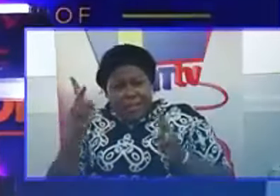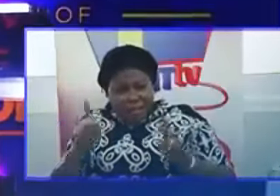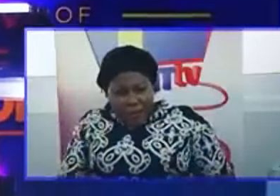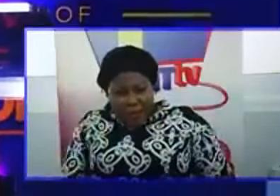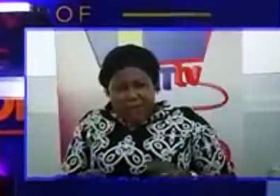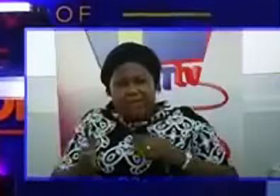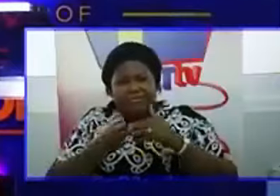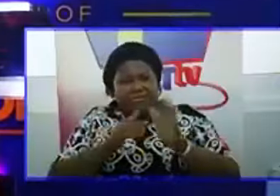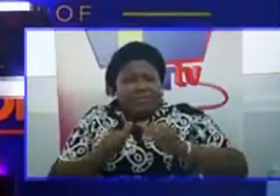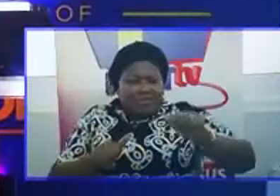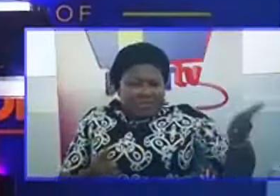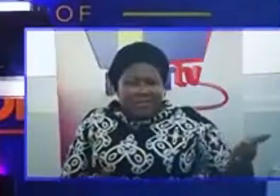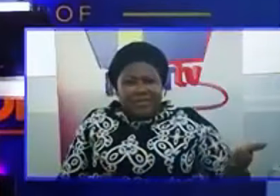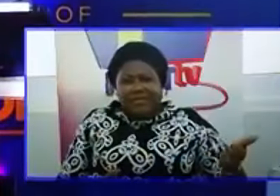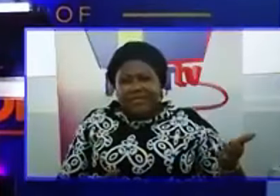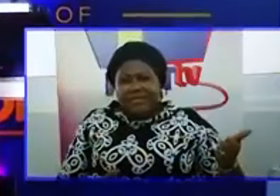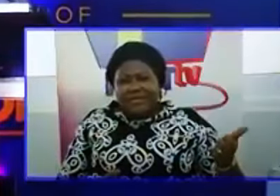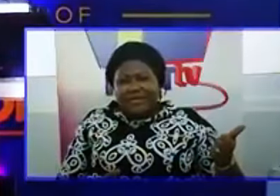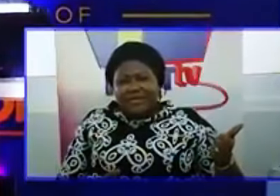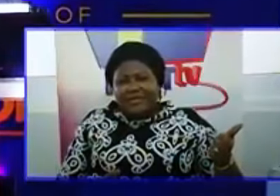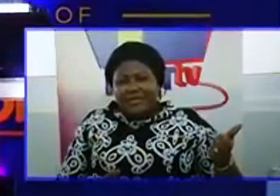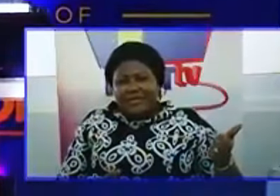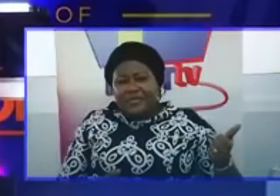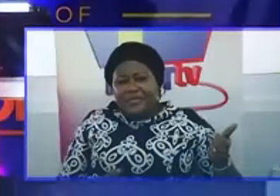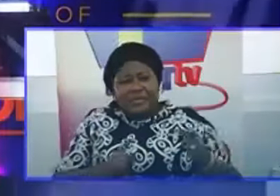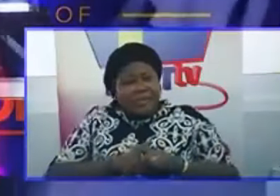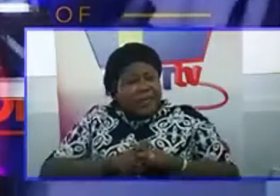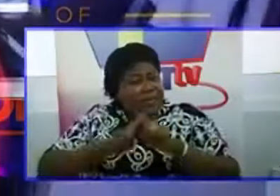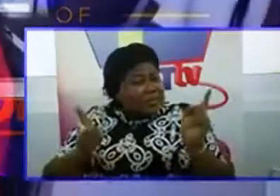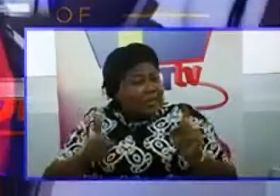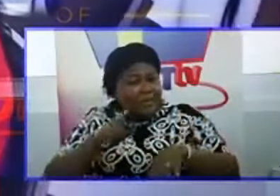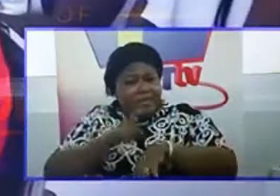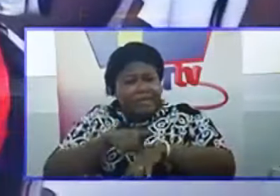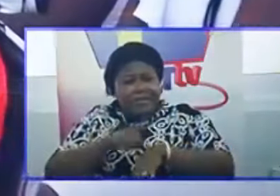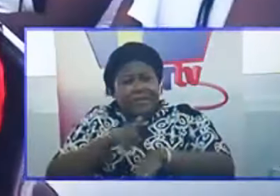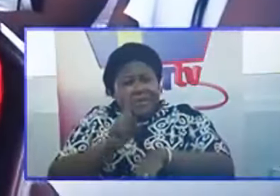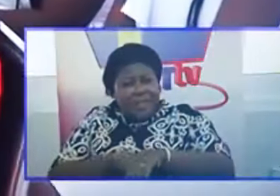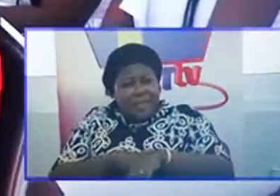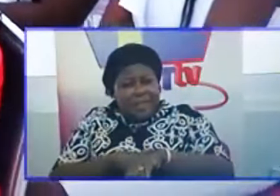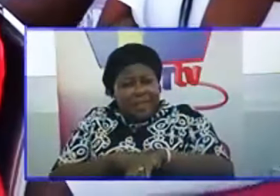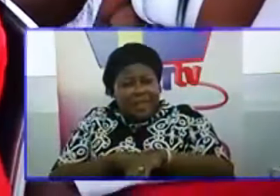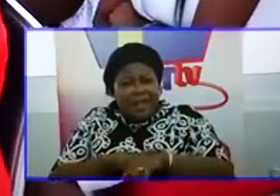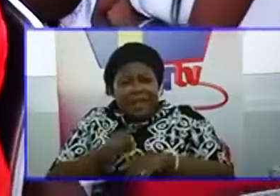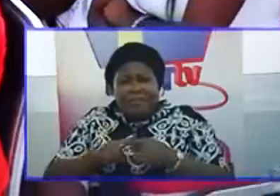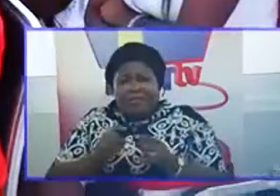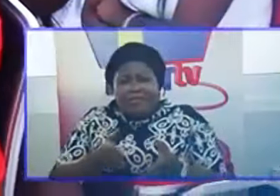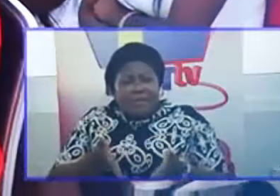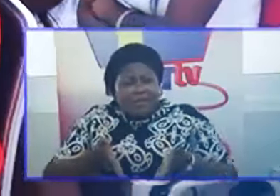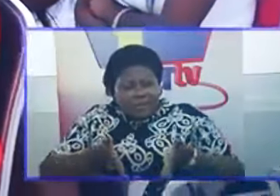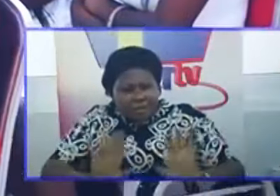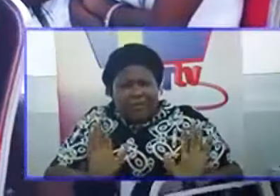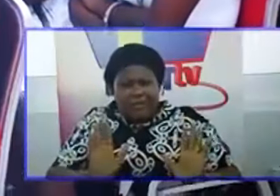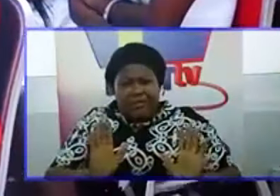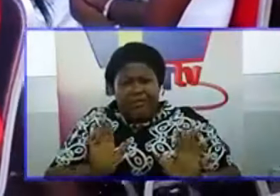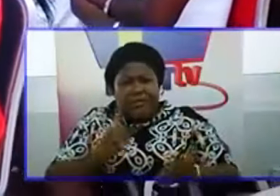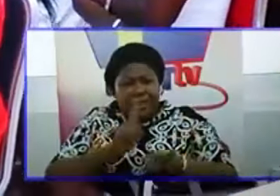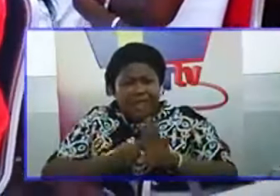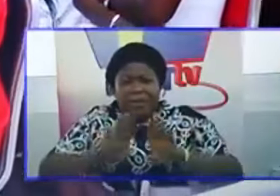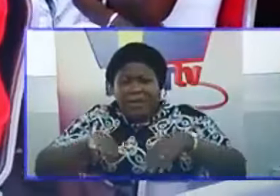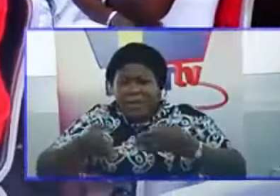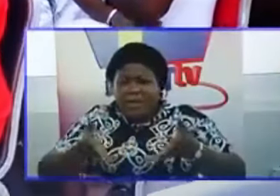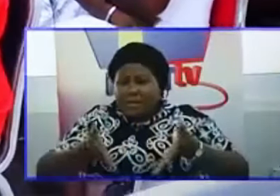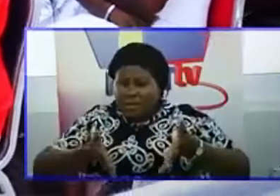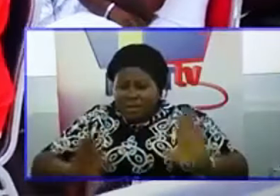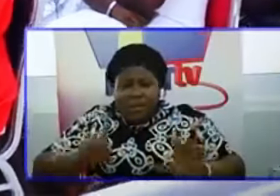building. But time presents chances to all. It